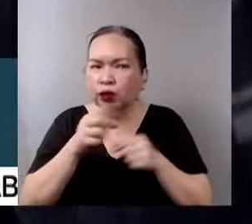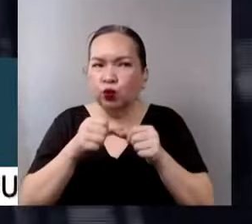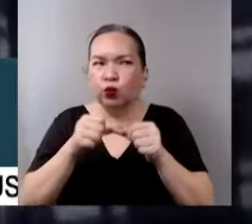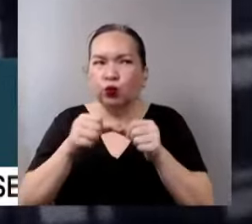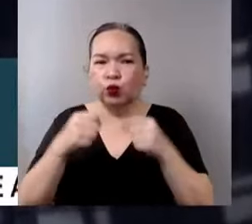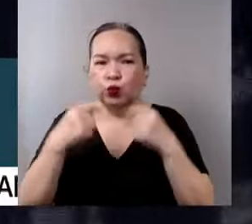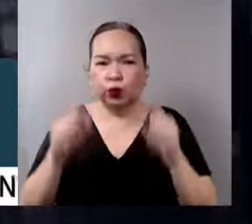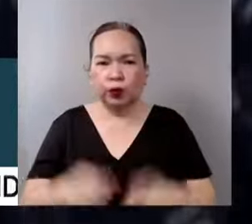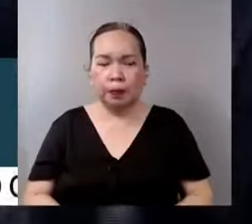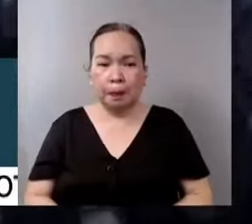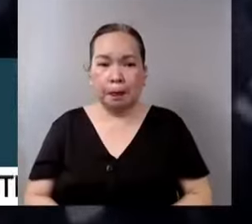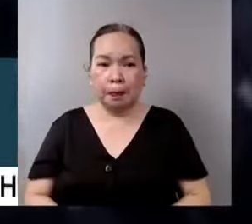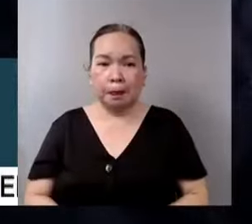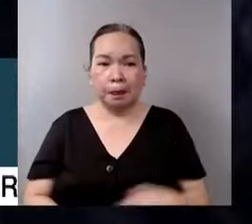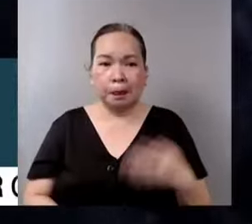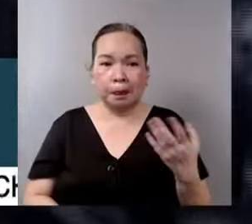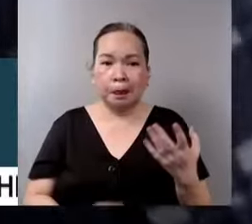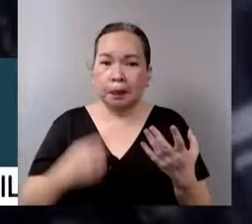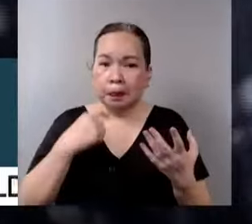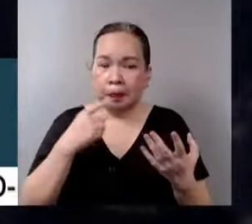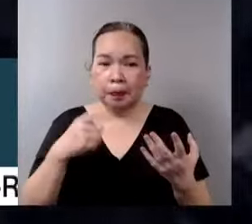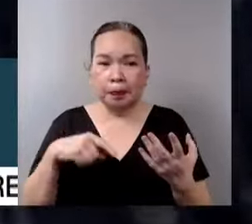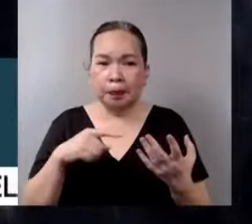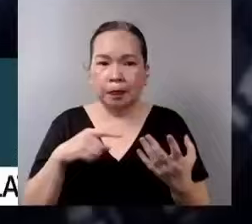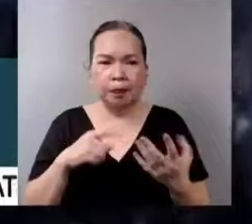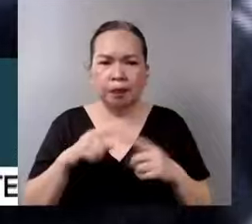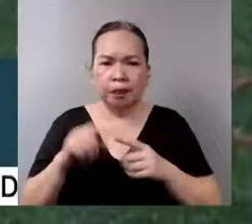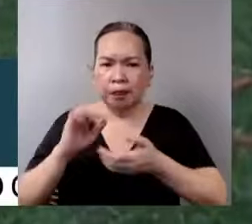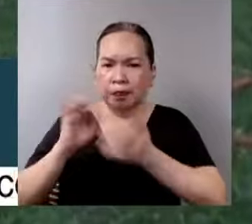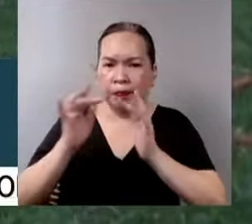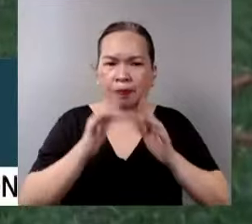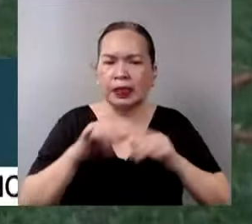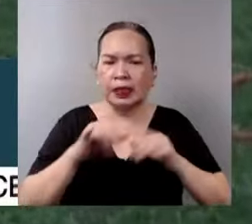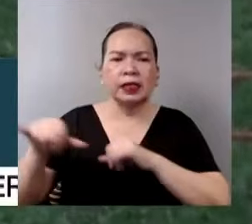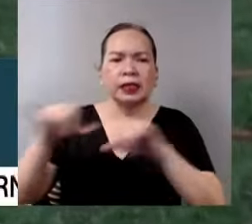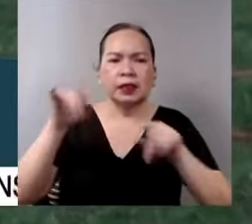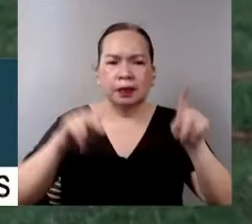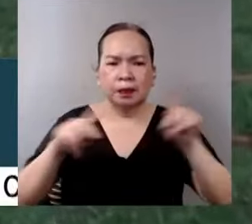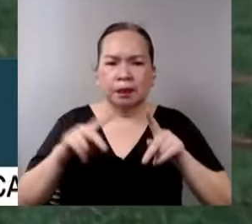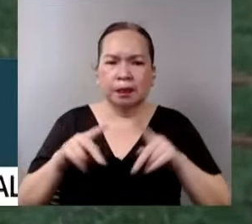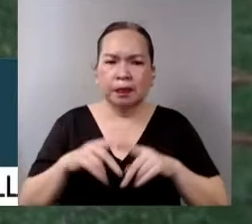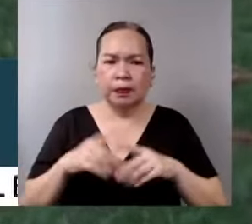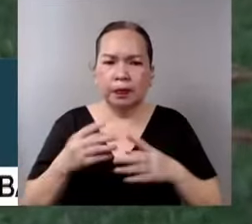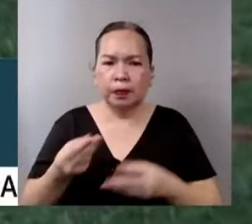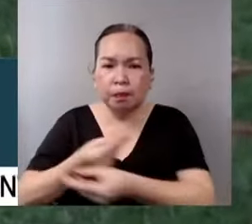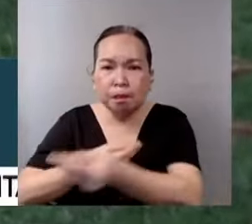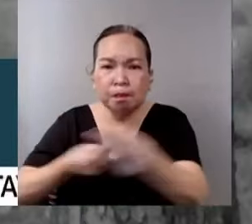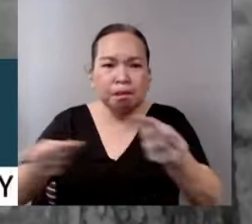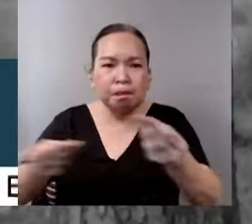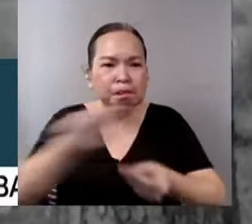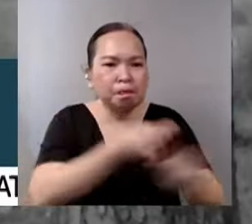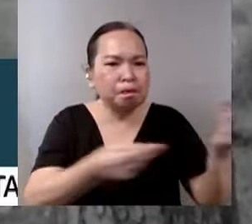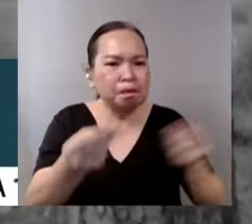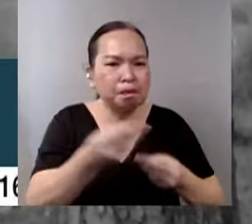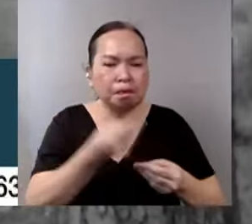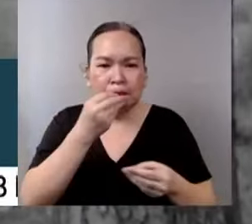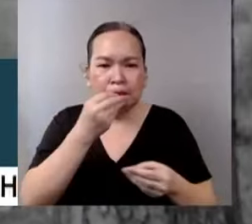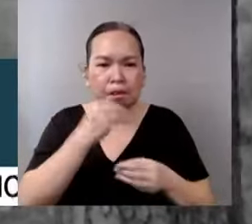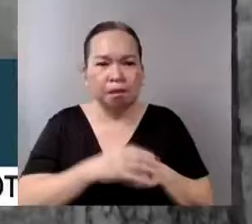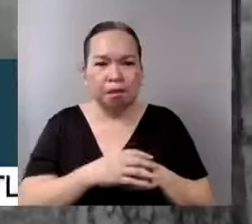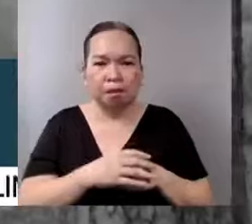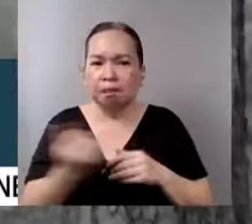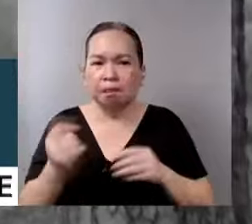The Kamencis also have trusted networks of like-minded people. They often trade food and other necessities with other families who